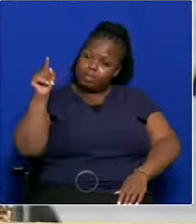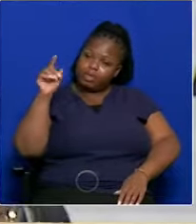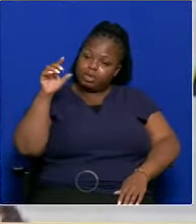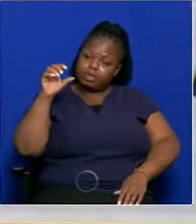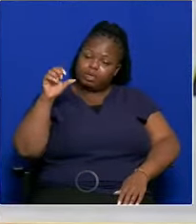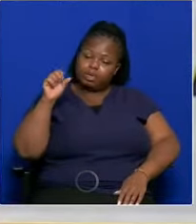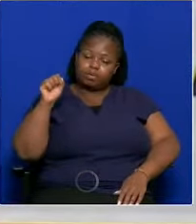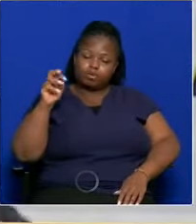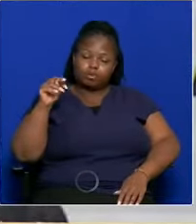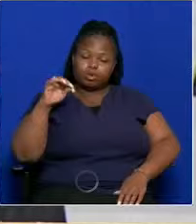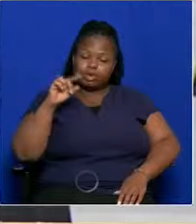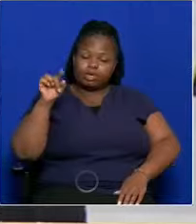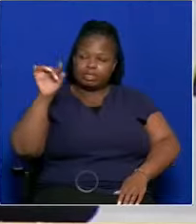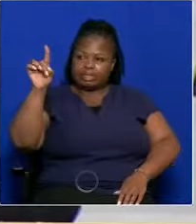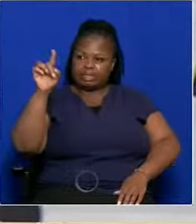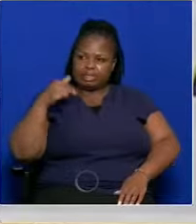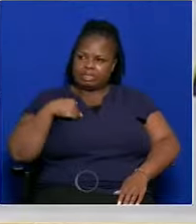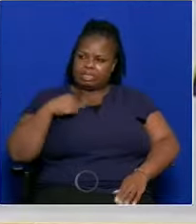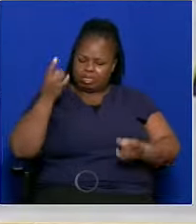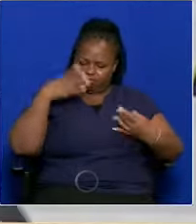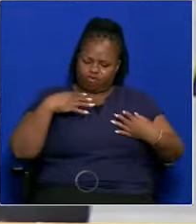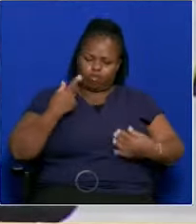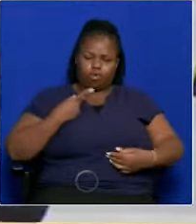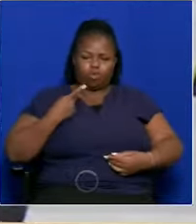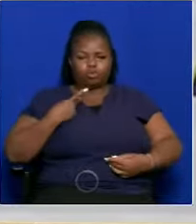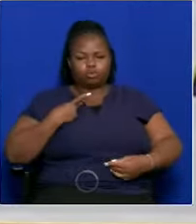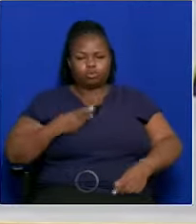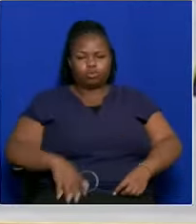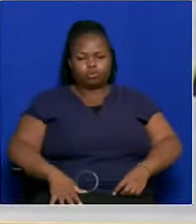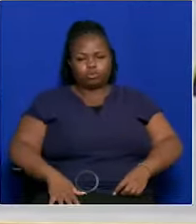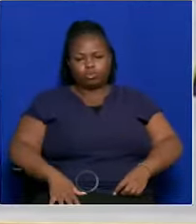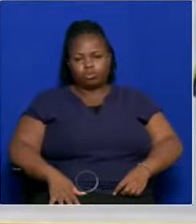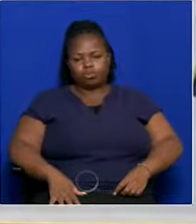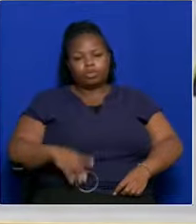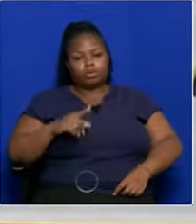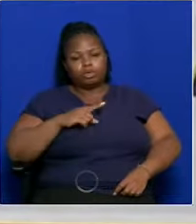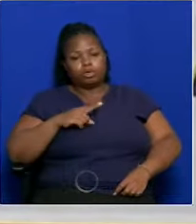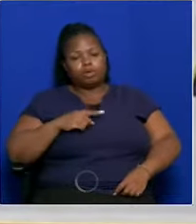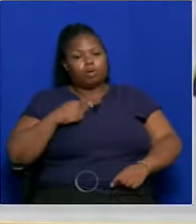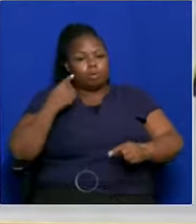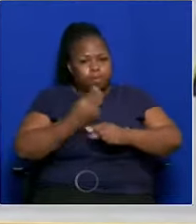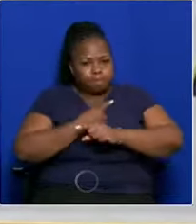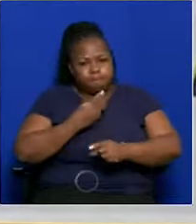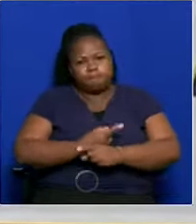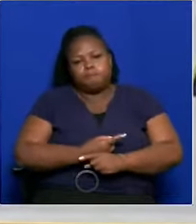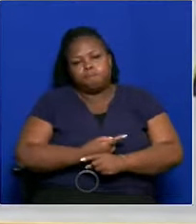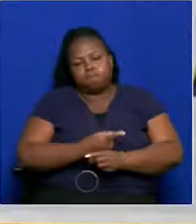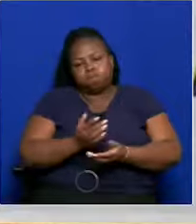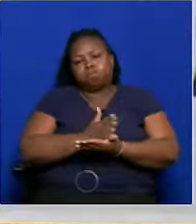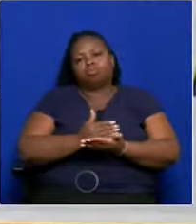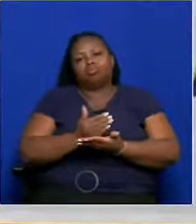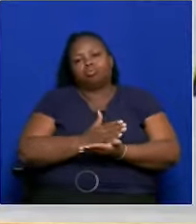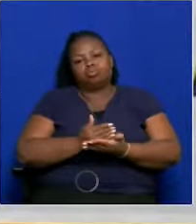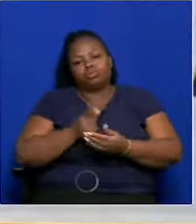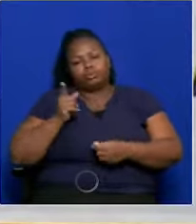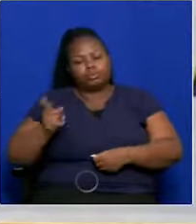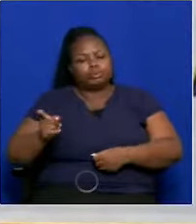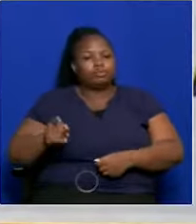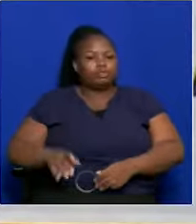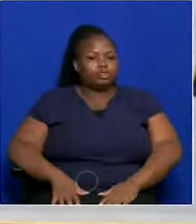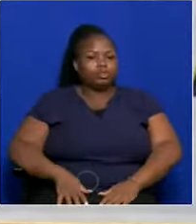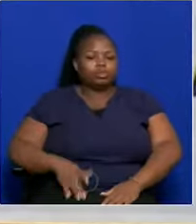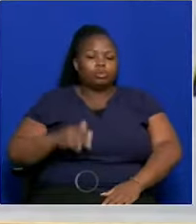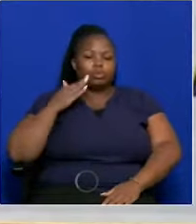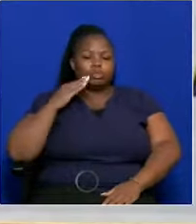Mkwanazi, I will know. He will come and tell me. That is why I always wish here. When he's talking to General Sintumule